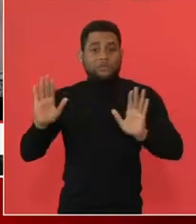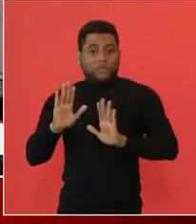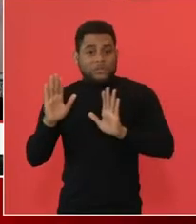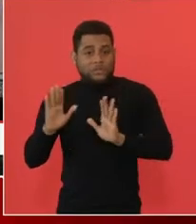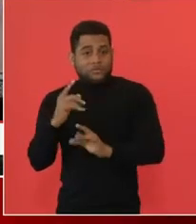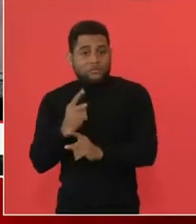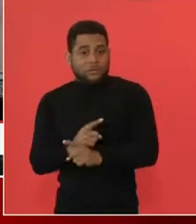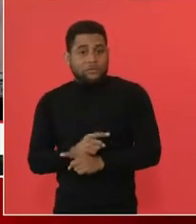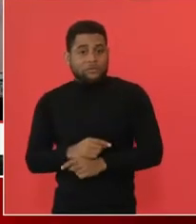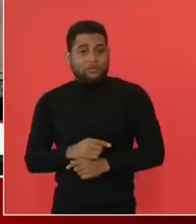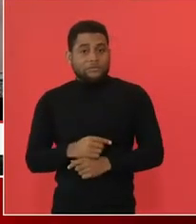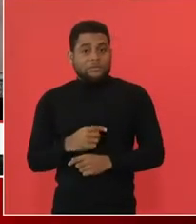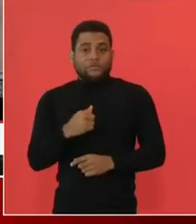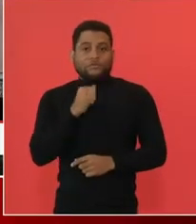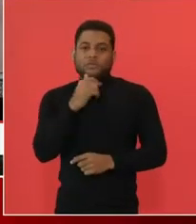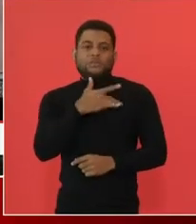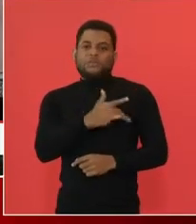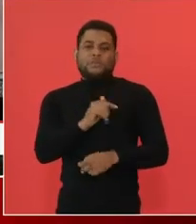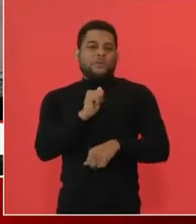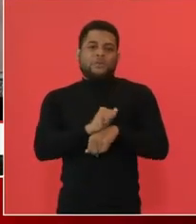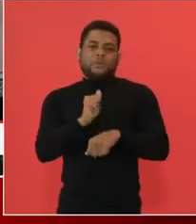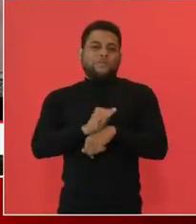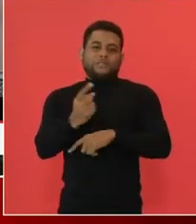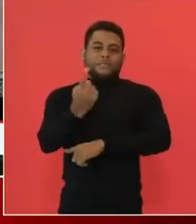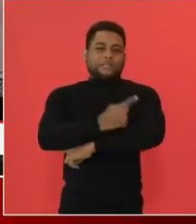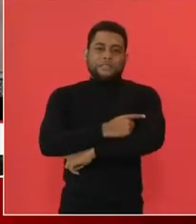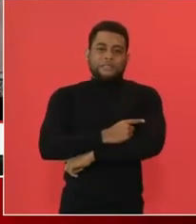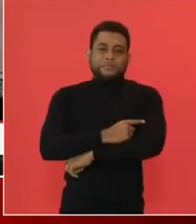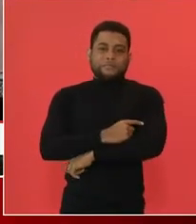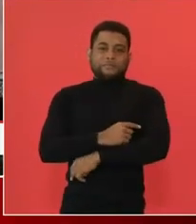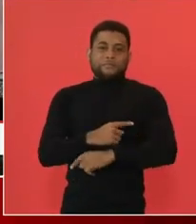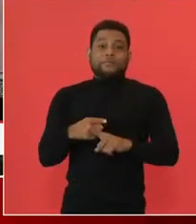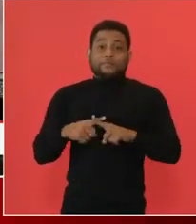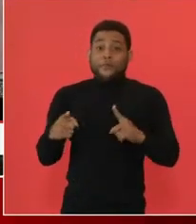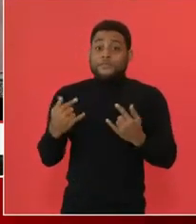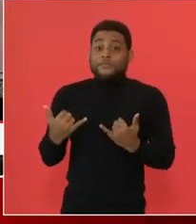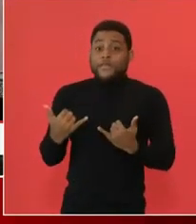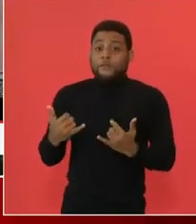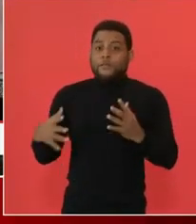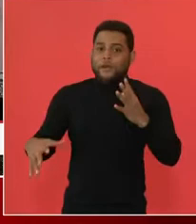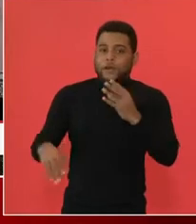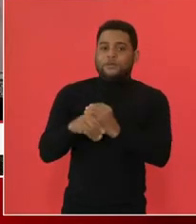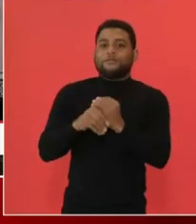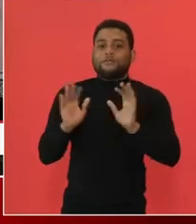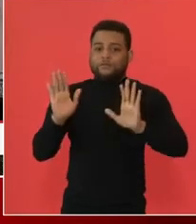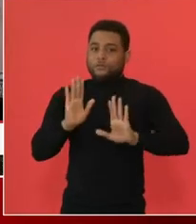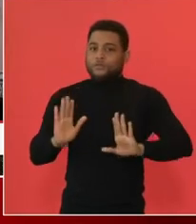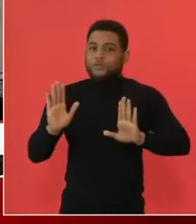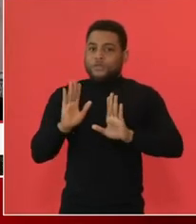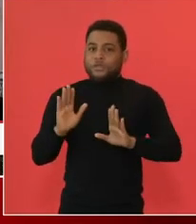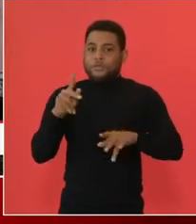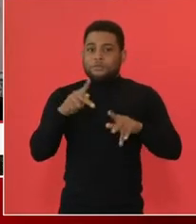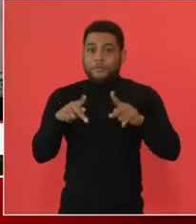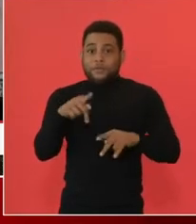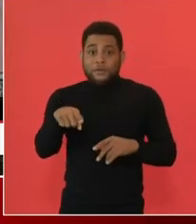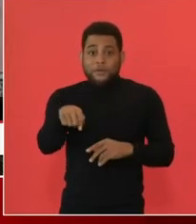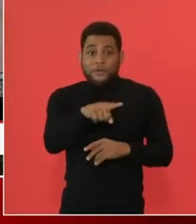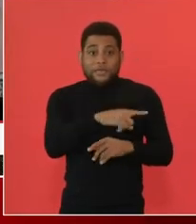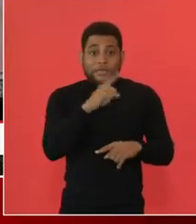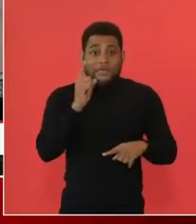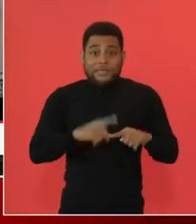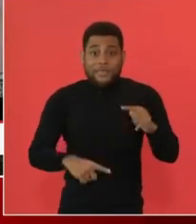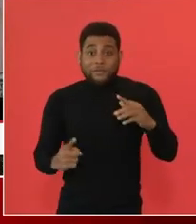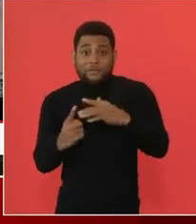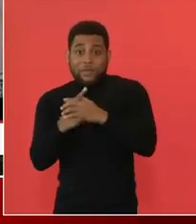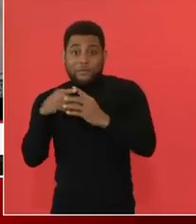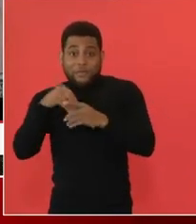work day for DC government, but we've added that as a day of work. So people who cannot go in person for